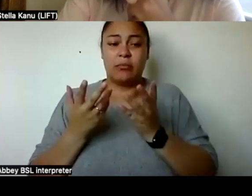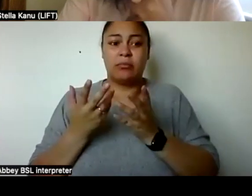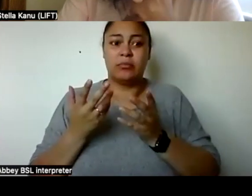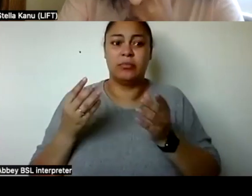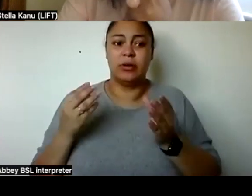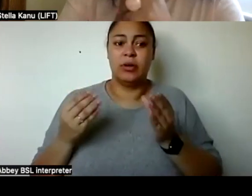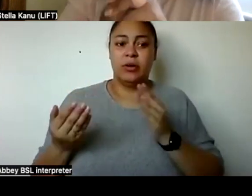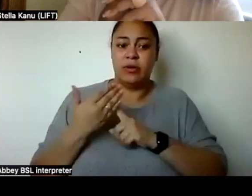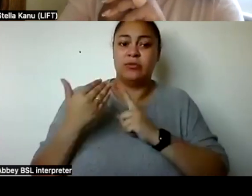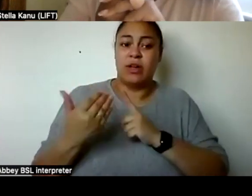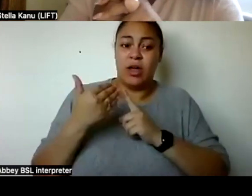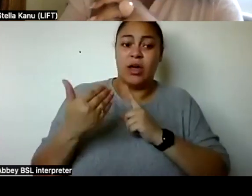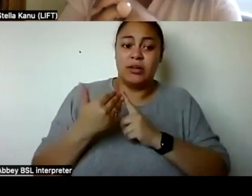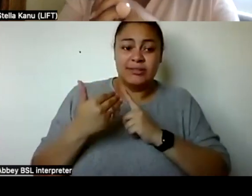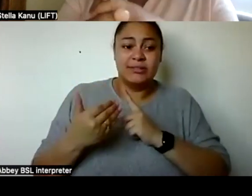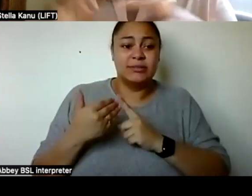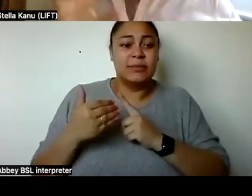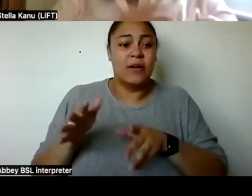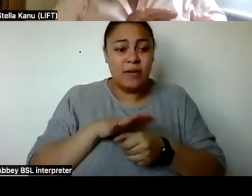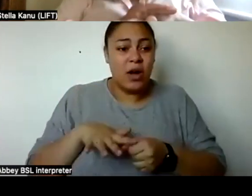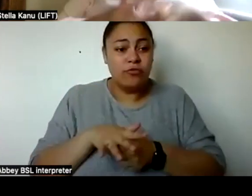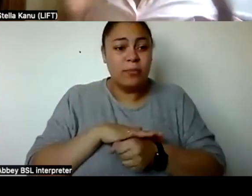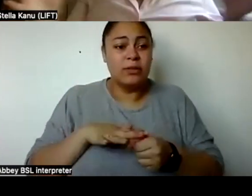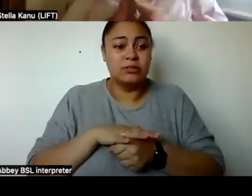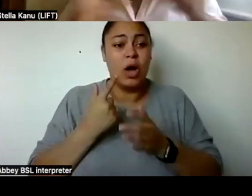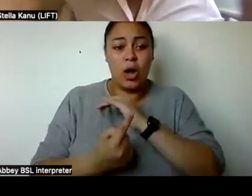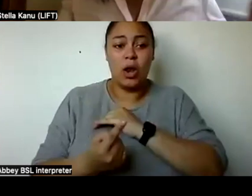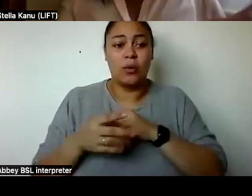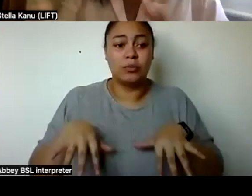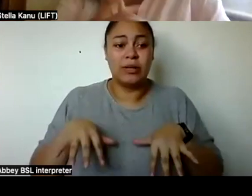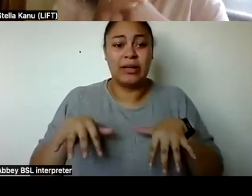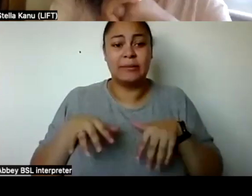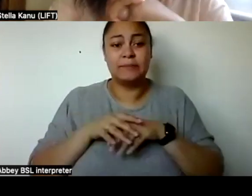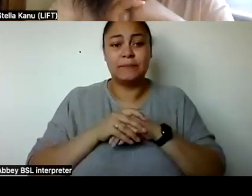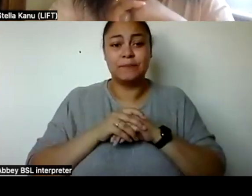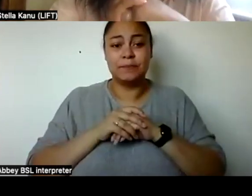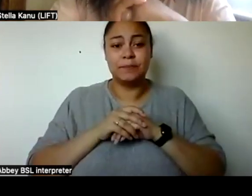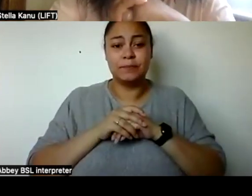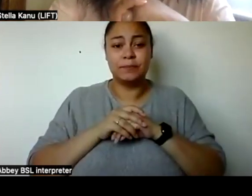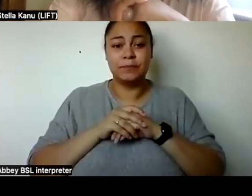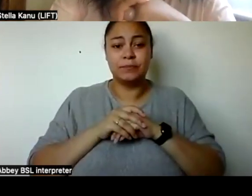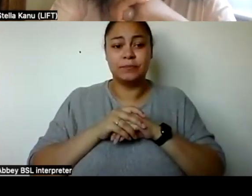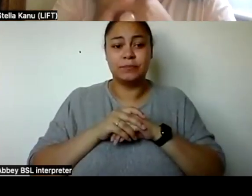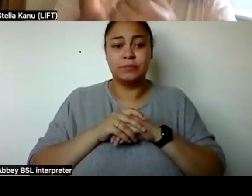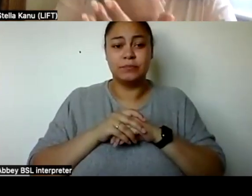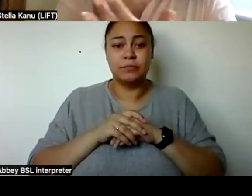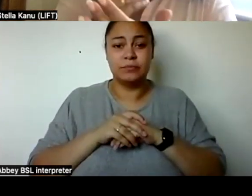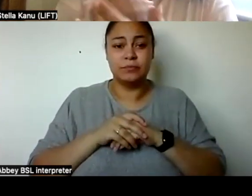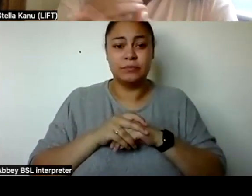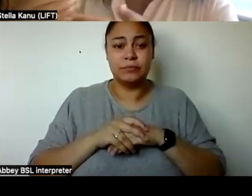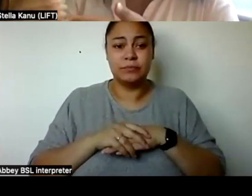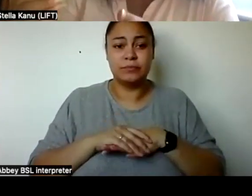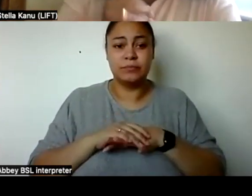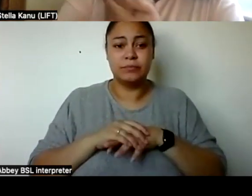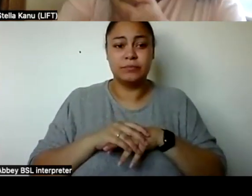which freelancers are often working in. And so there's something about recruitment that we've kind of really focused on and making that part